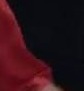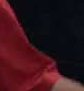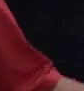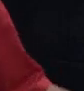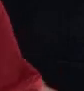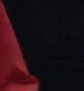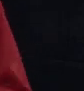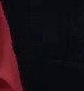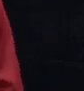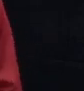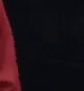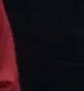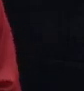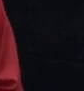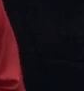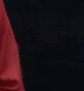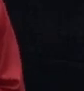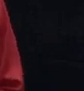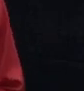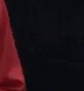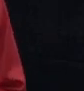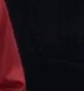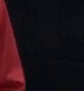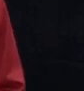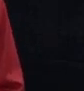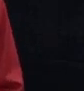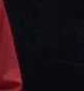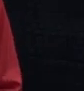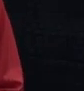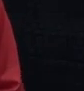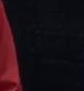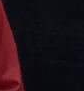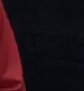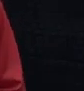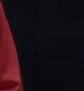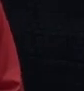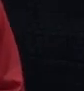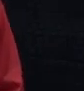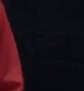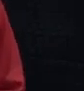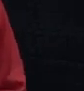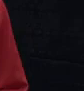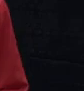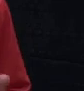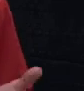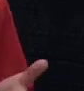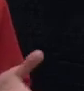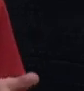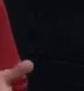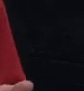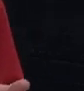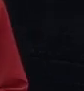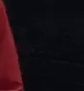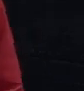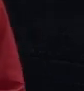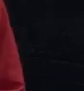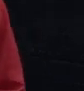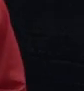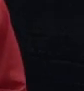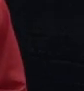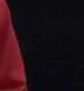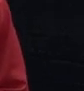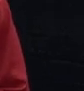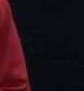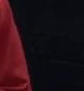and outside walking down the hall. And if you want to check out, though, the website just to find out more about this event, check out the program,